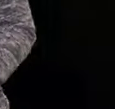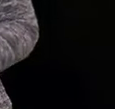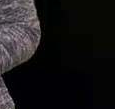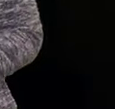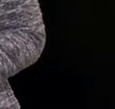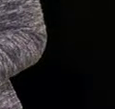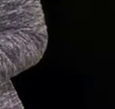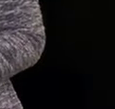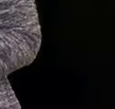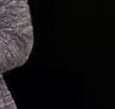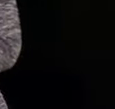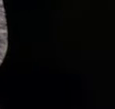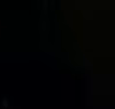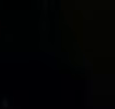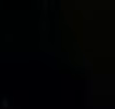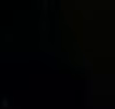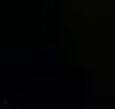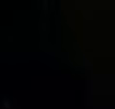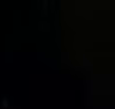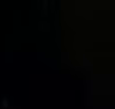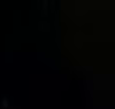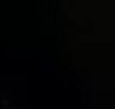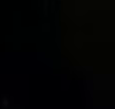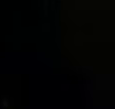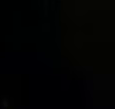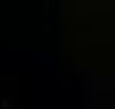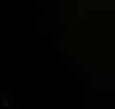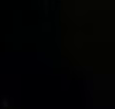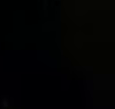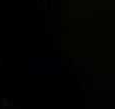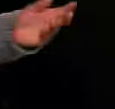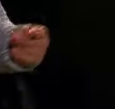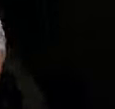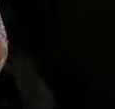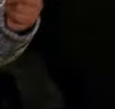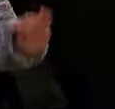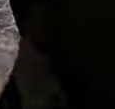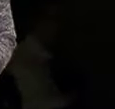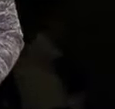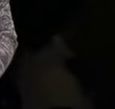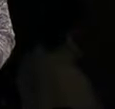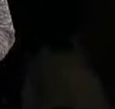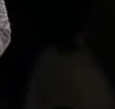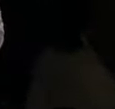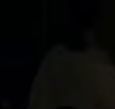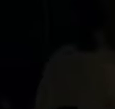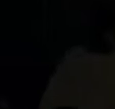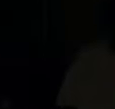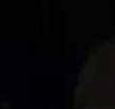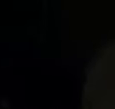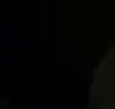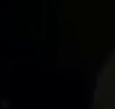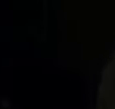way, mobilize for success and impact. We discussed about the need to have data, create space,